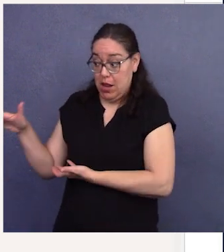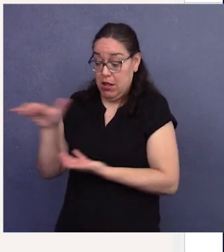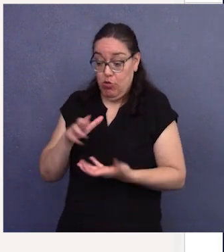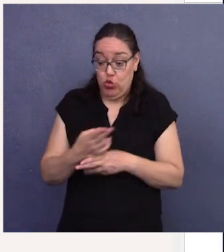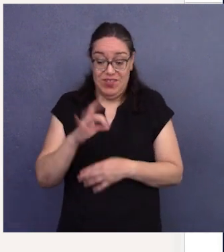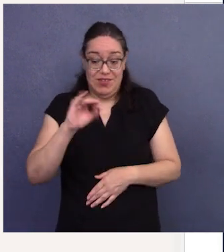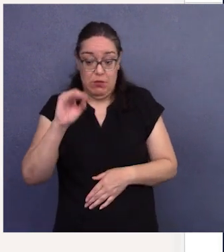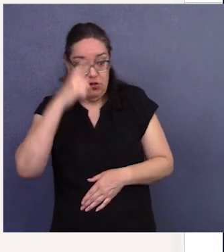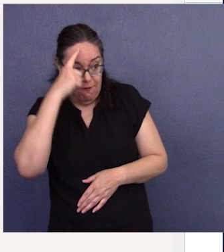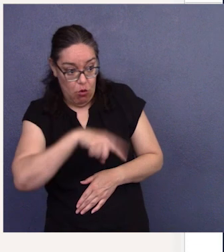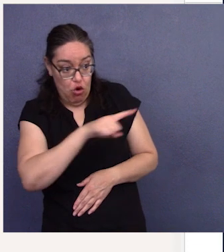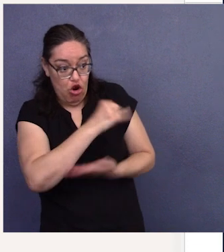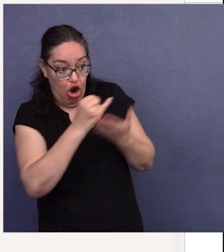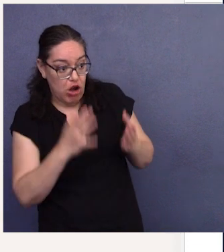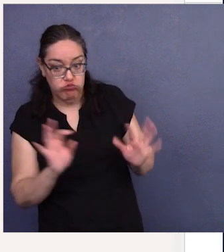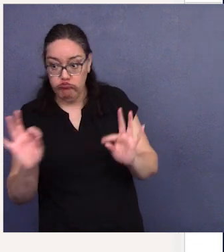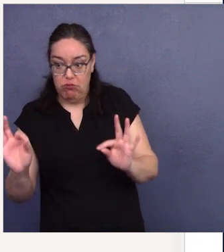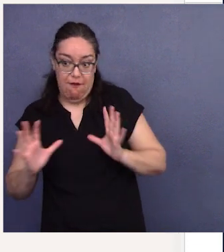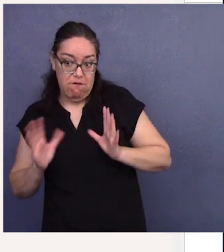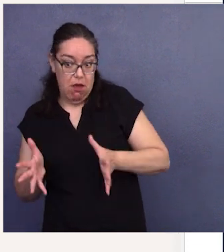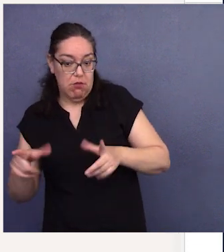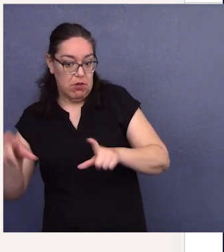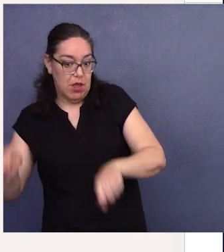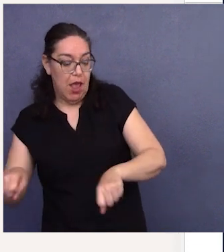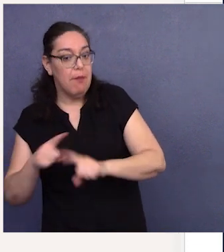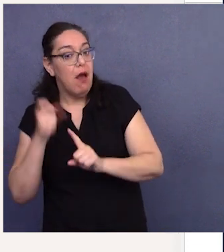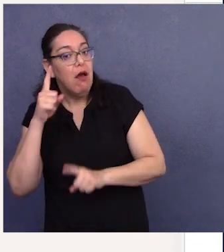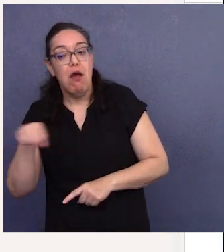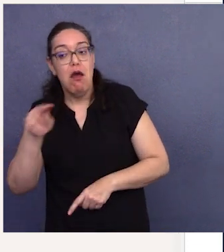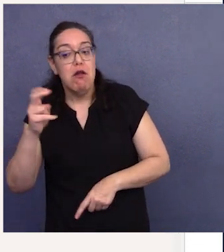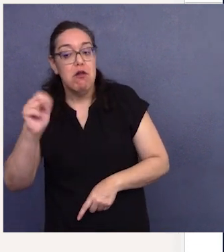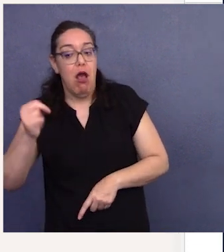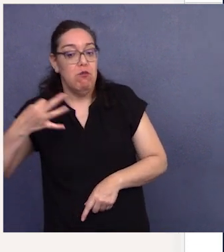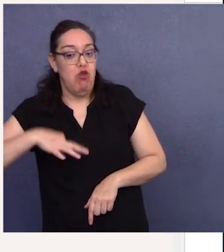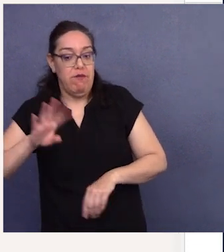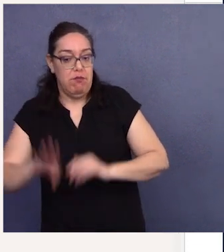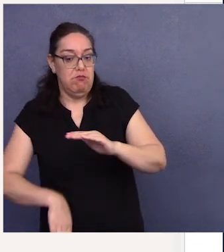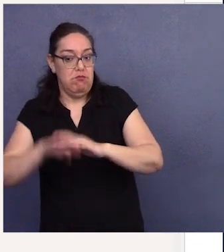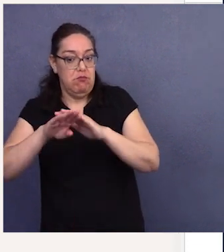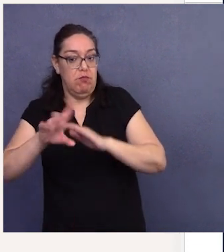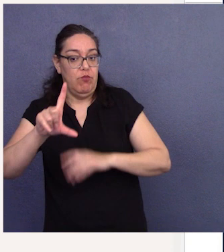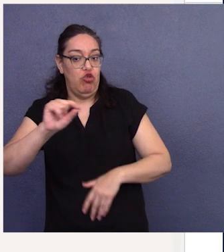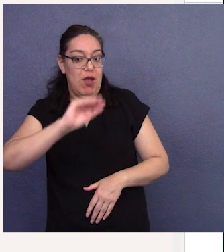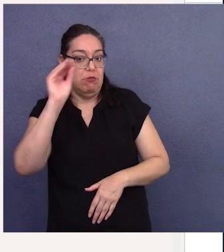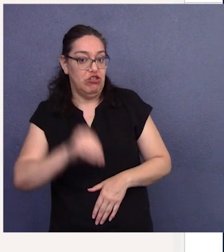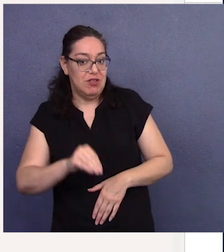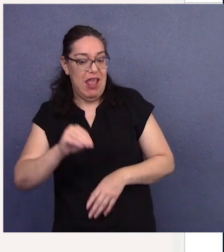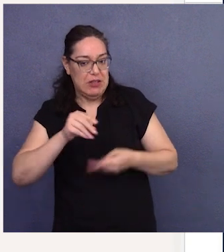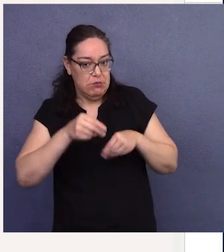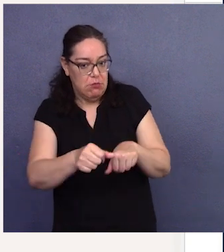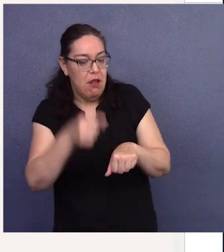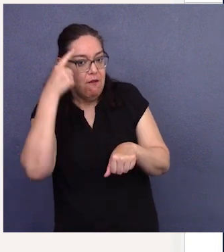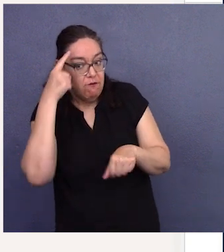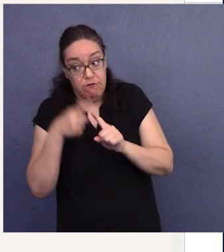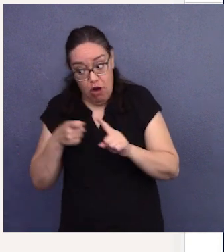is fine, but you cannot, the nonprofit cannot go beyond 20% for programmatic, admin,